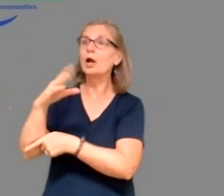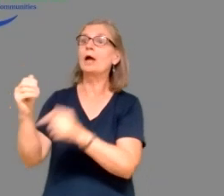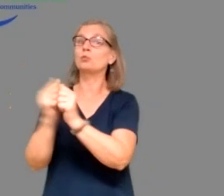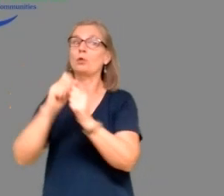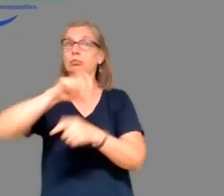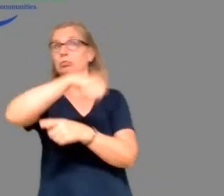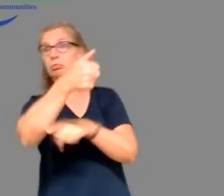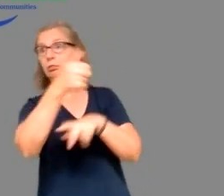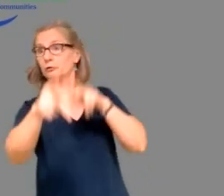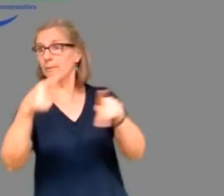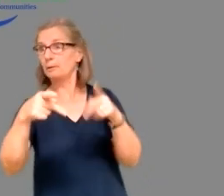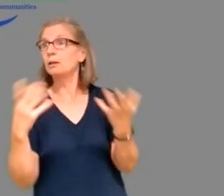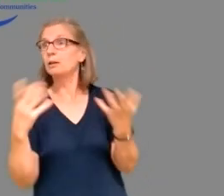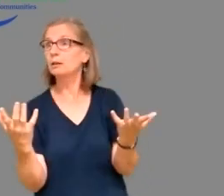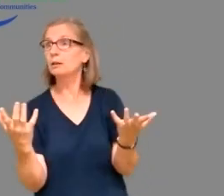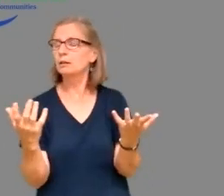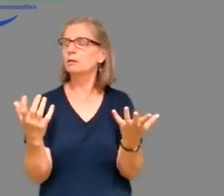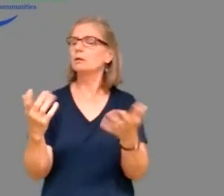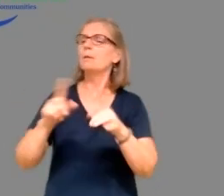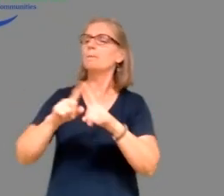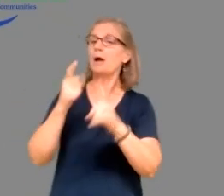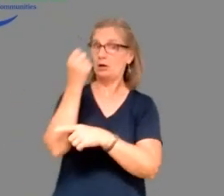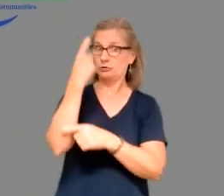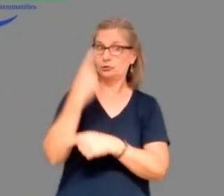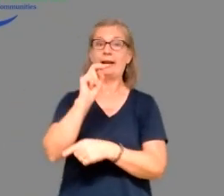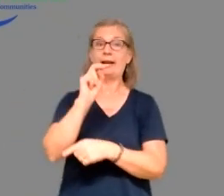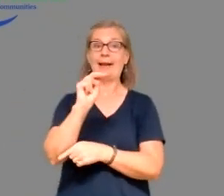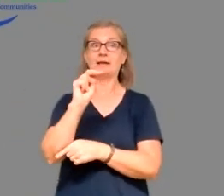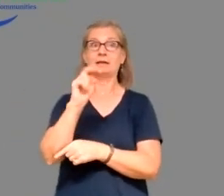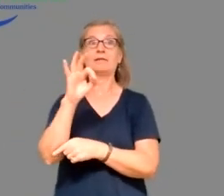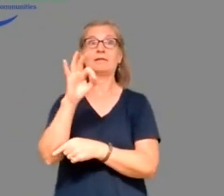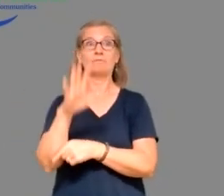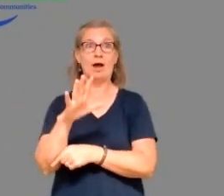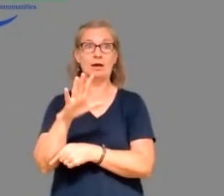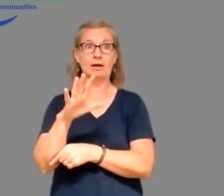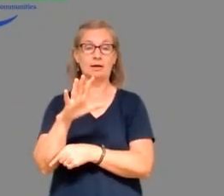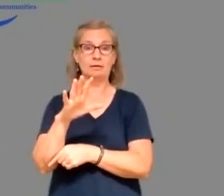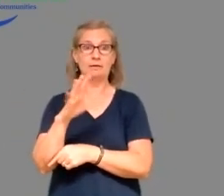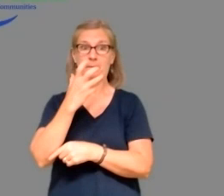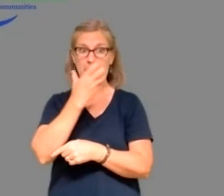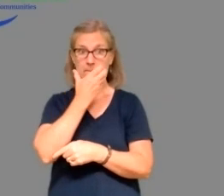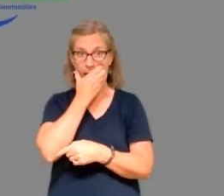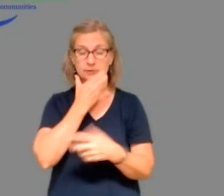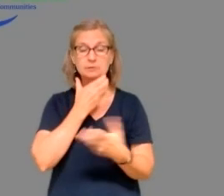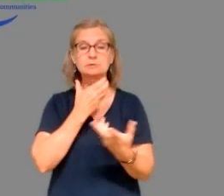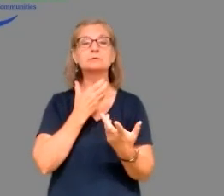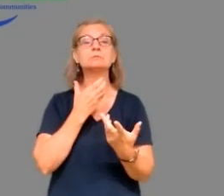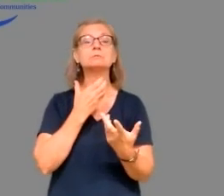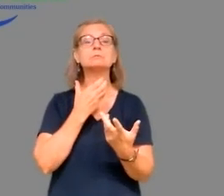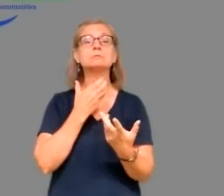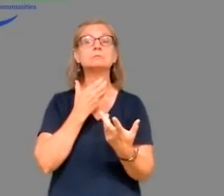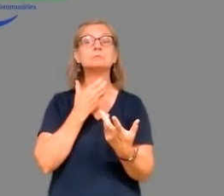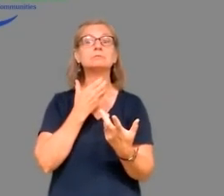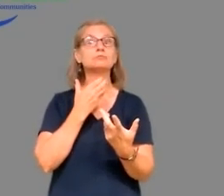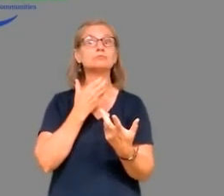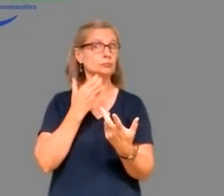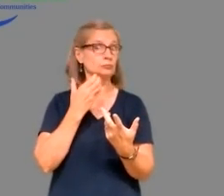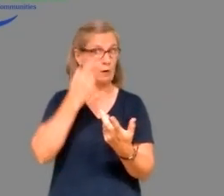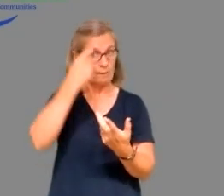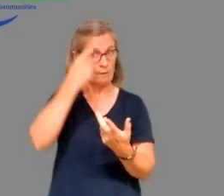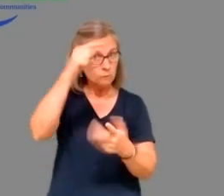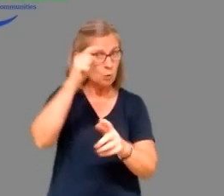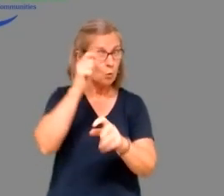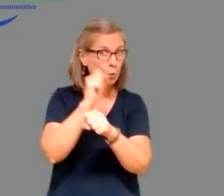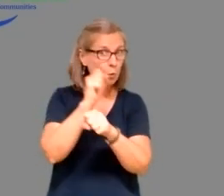in mind, N95 masks, in order to be effective the way they're designed, need, you know, the individuals that are wearing them need to be